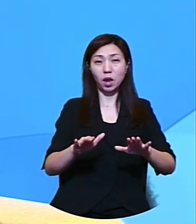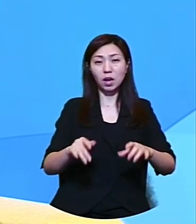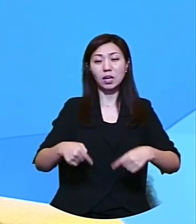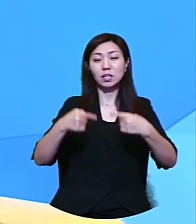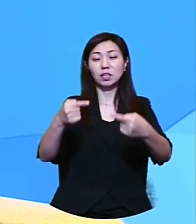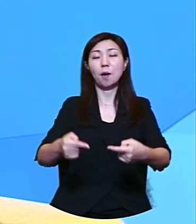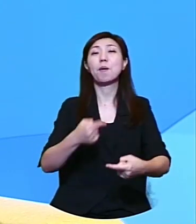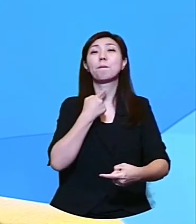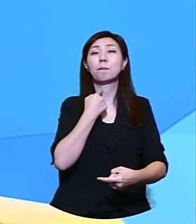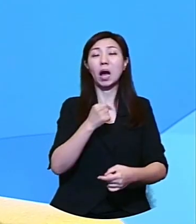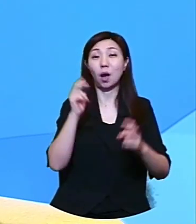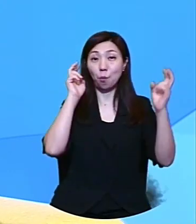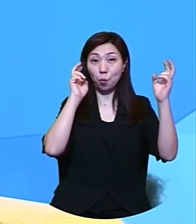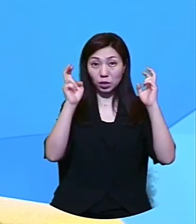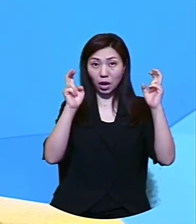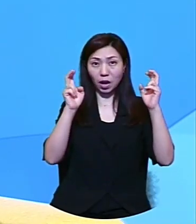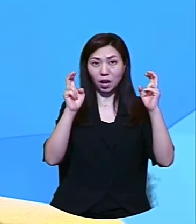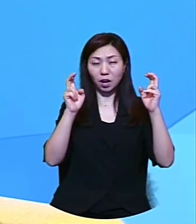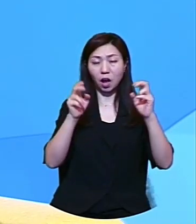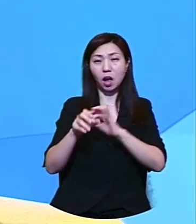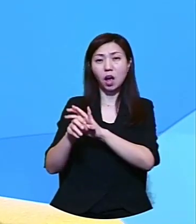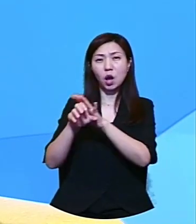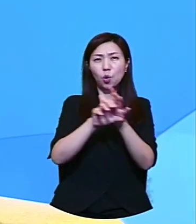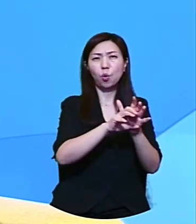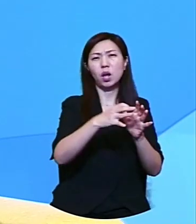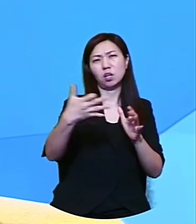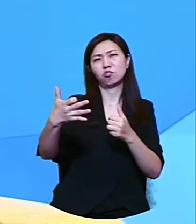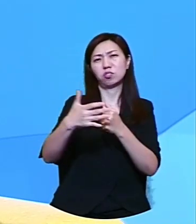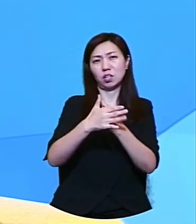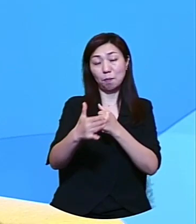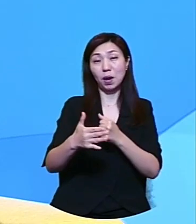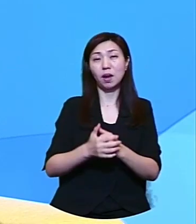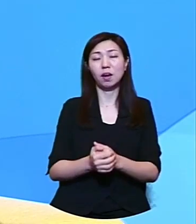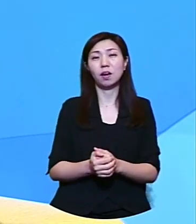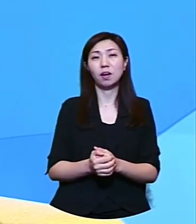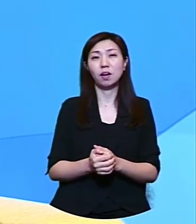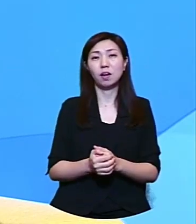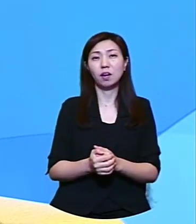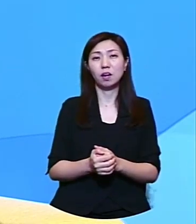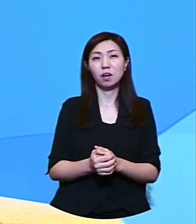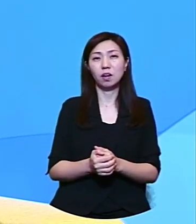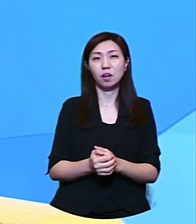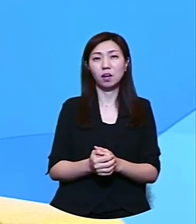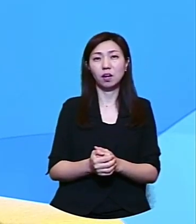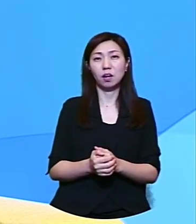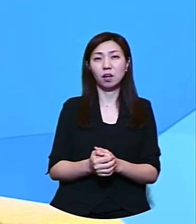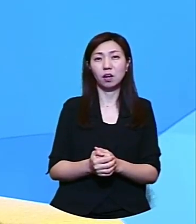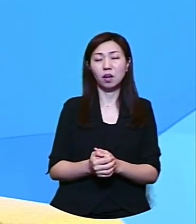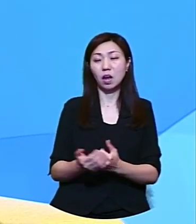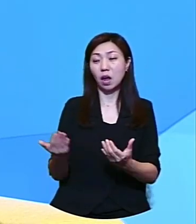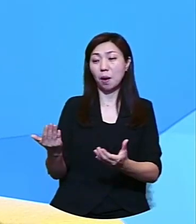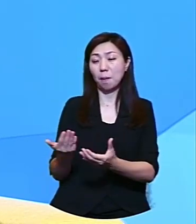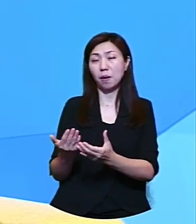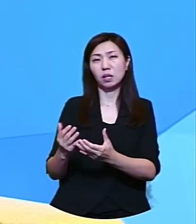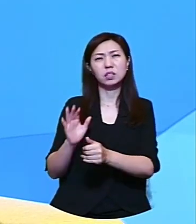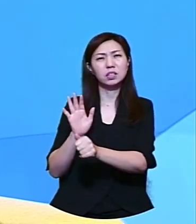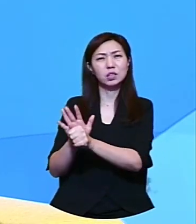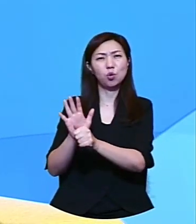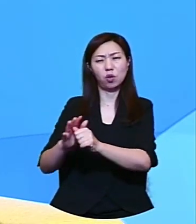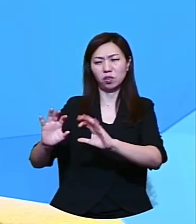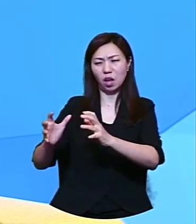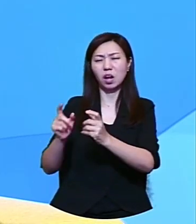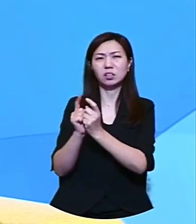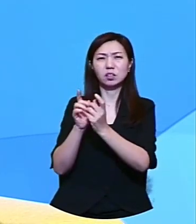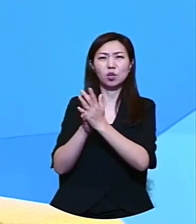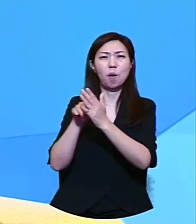travel to our partner countries because of COVID-19. So maybe next year, I hope the program will